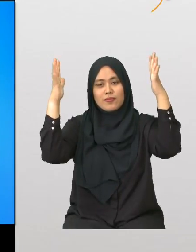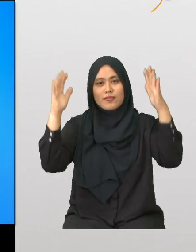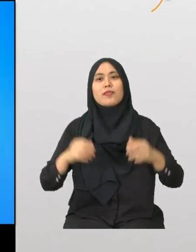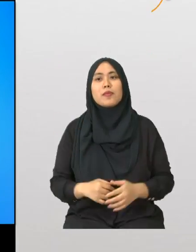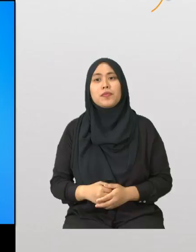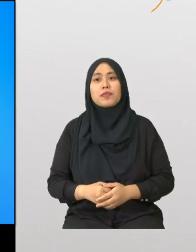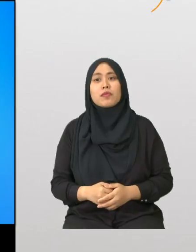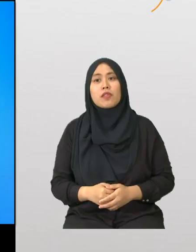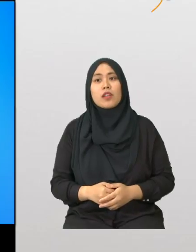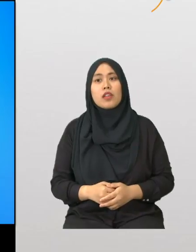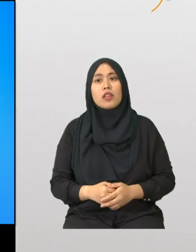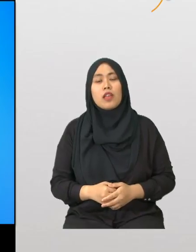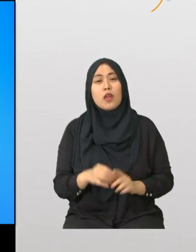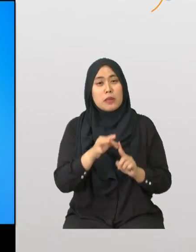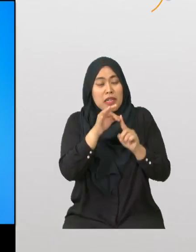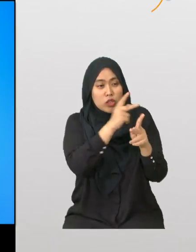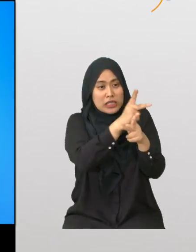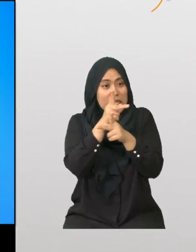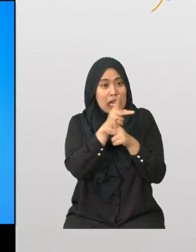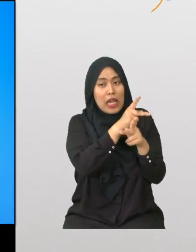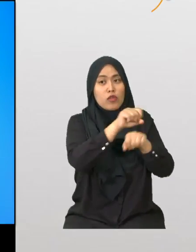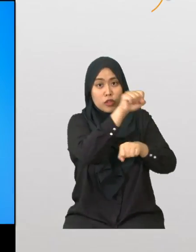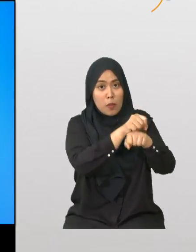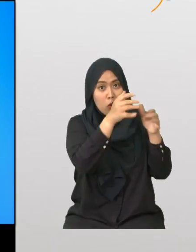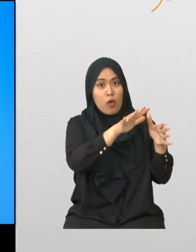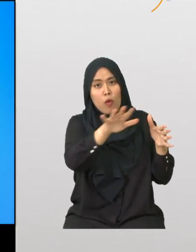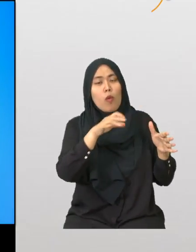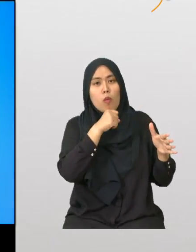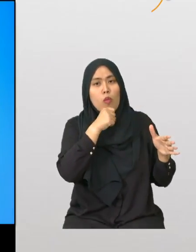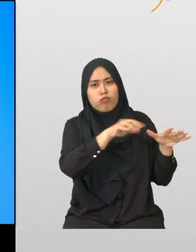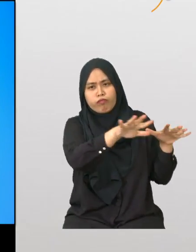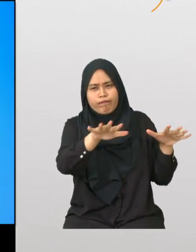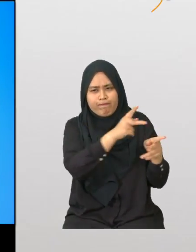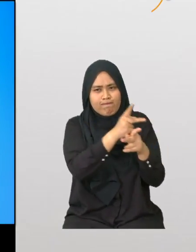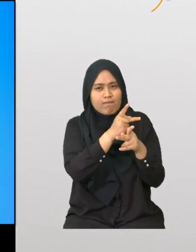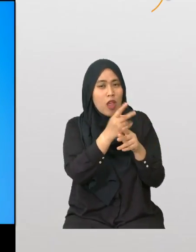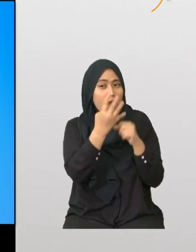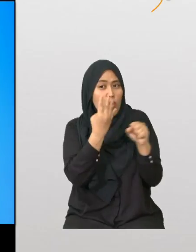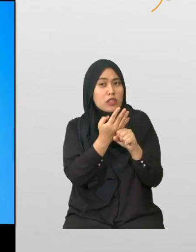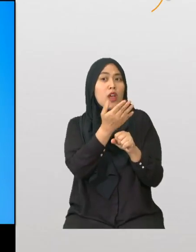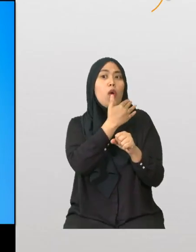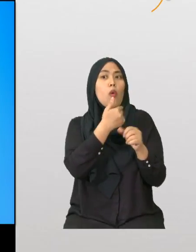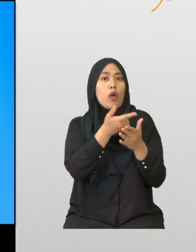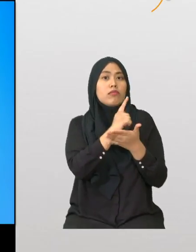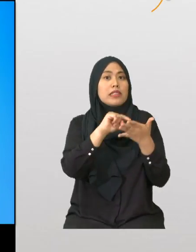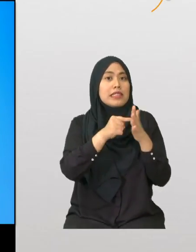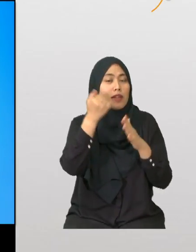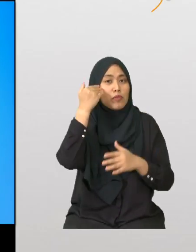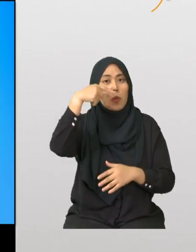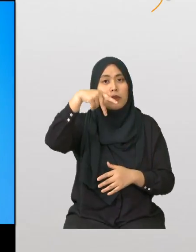We have taken special care of elderly Singaporeans. 4 years ago, I launched the Pioneer Generation